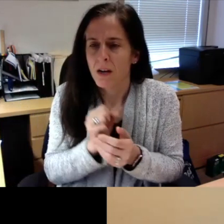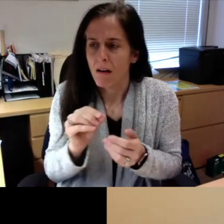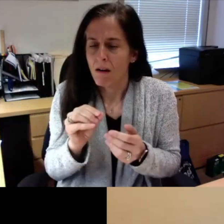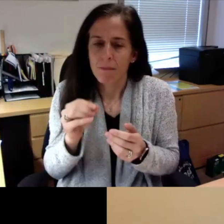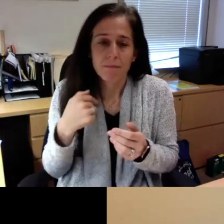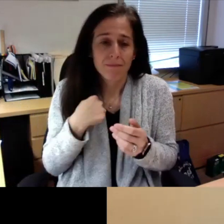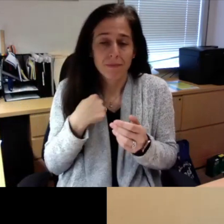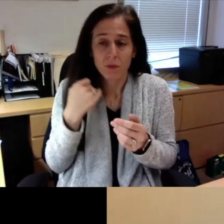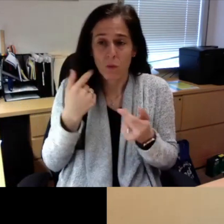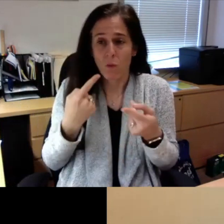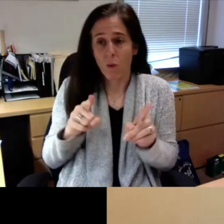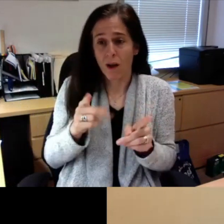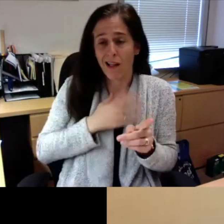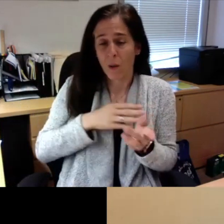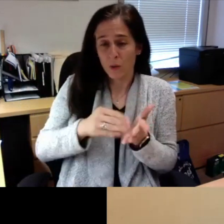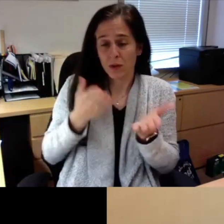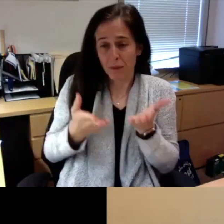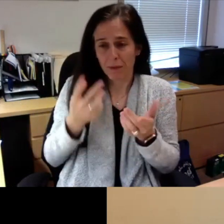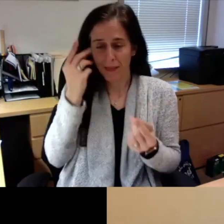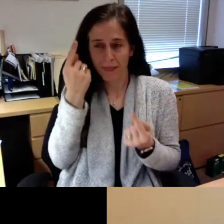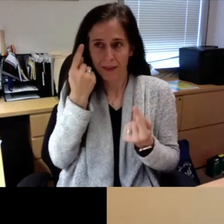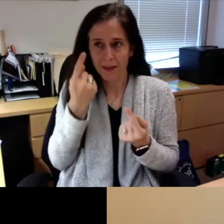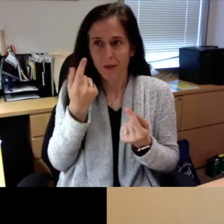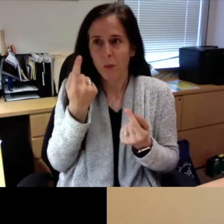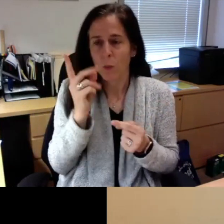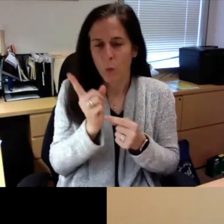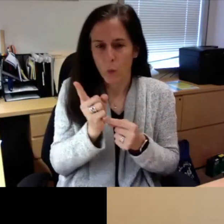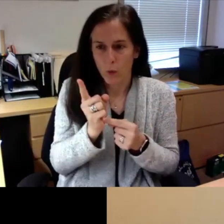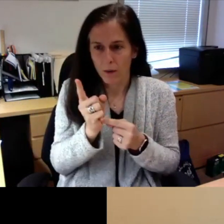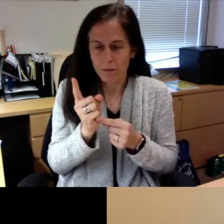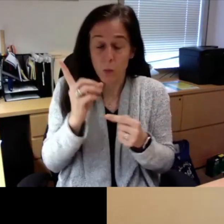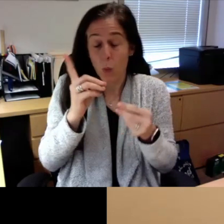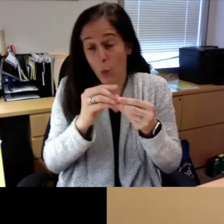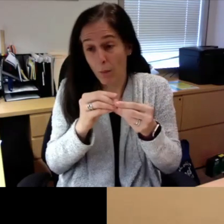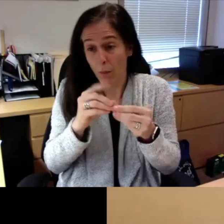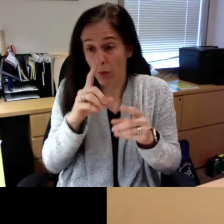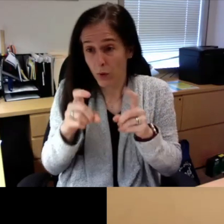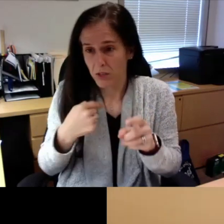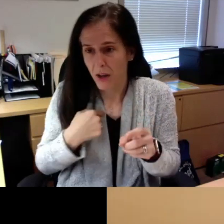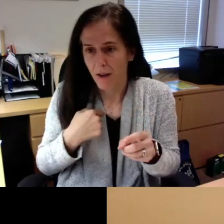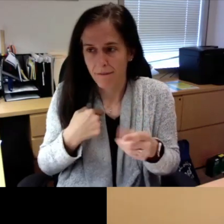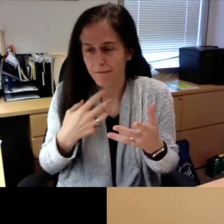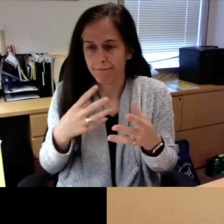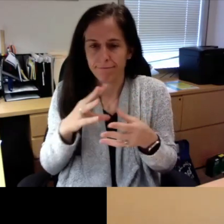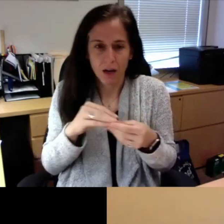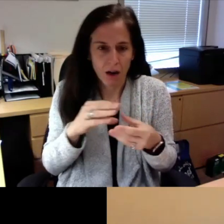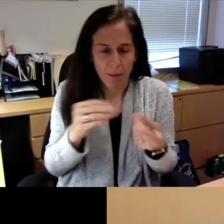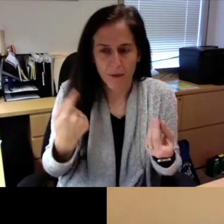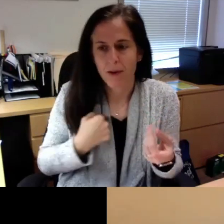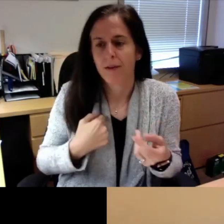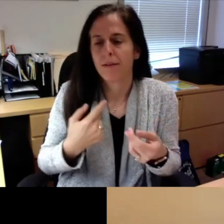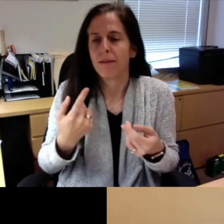that's unfortunate. But while our students may be thinking of, I don't know, we have about a minute or two left for questions or a